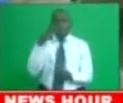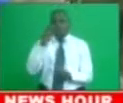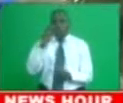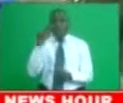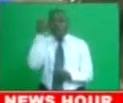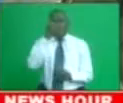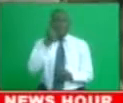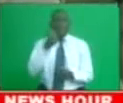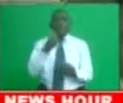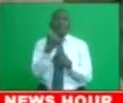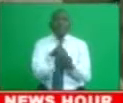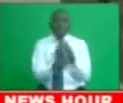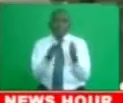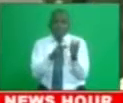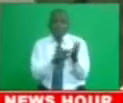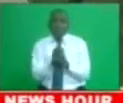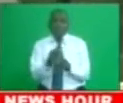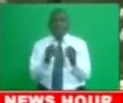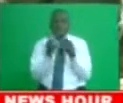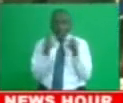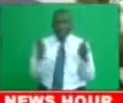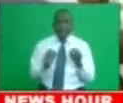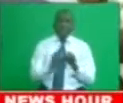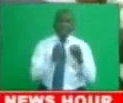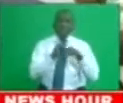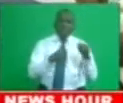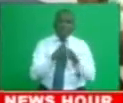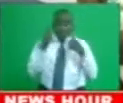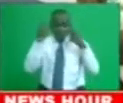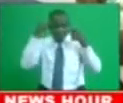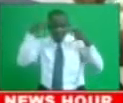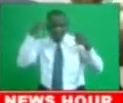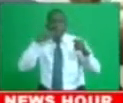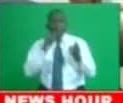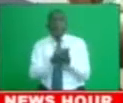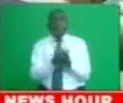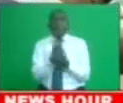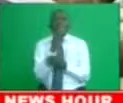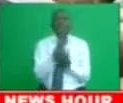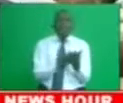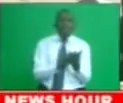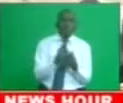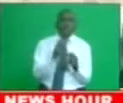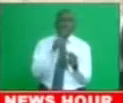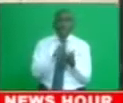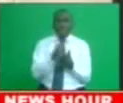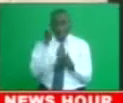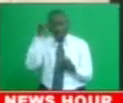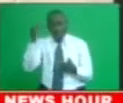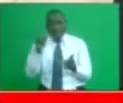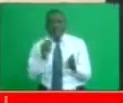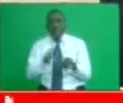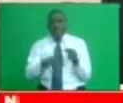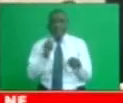Africa, according to a report by Transparency International. President Mahama said sampling subjective views cannot